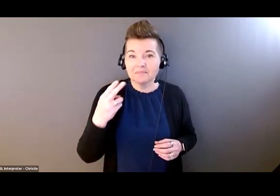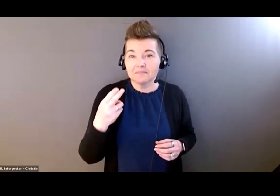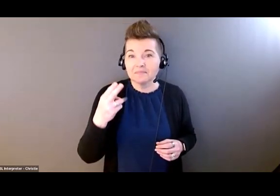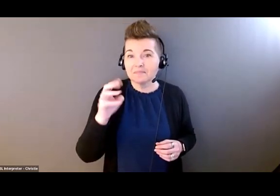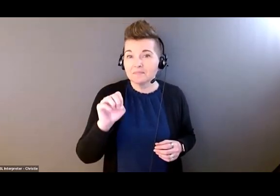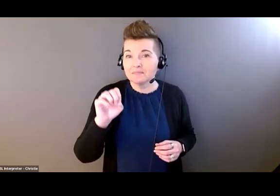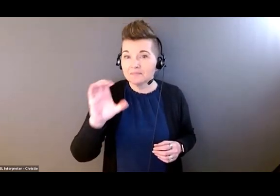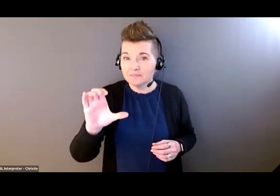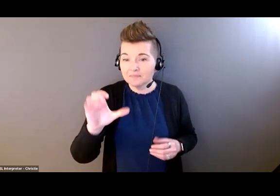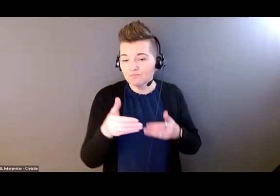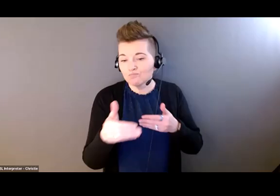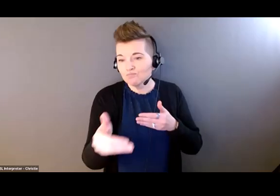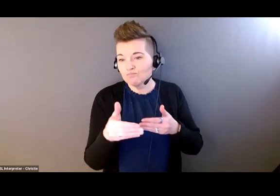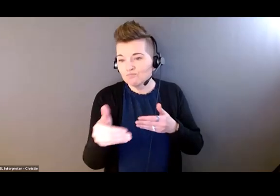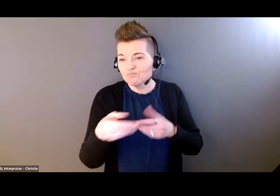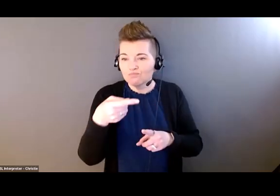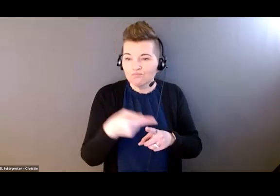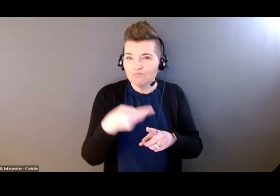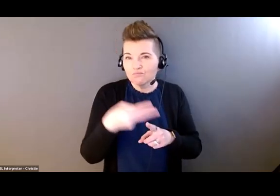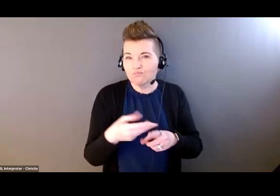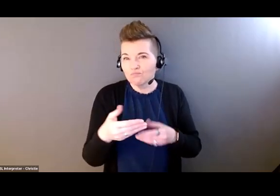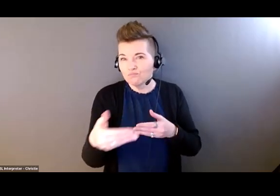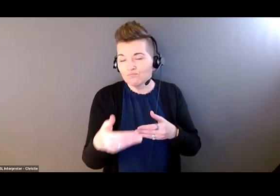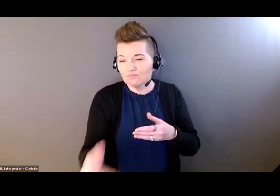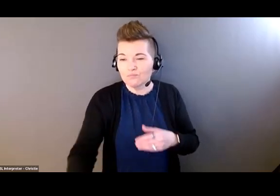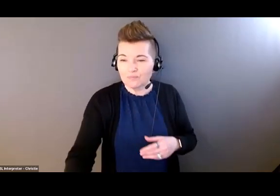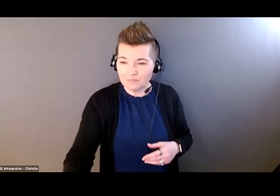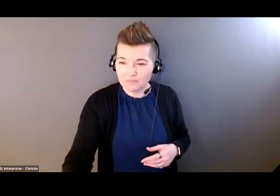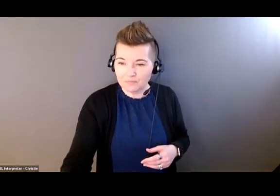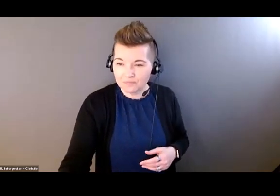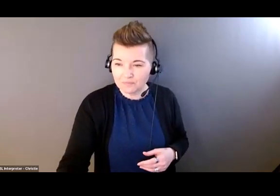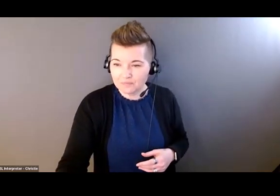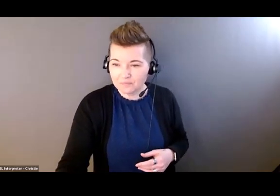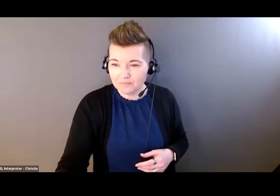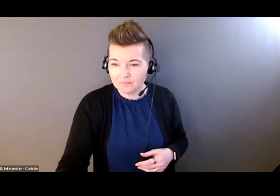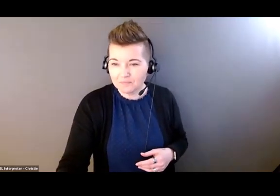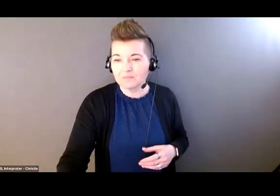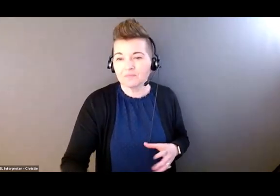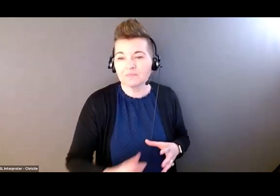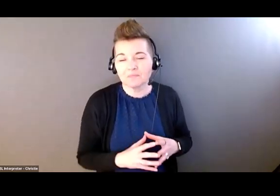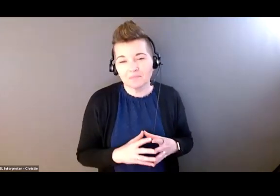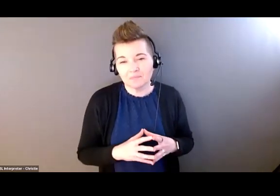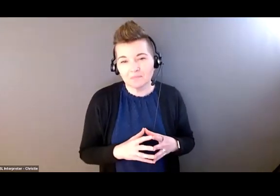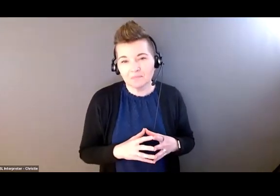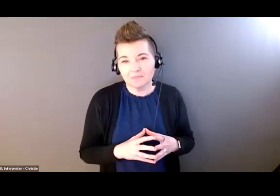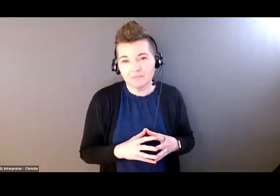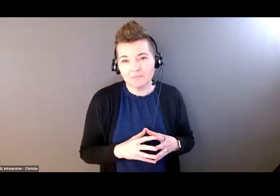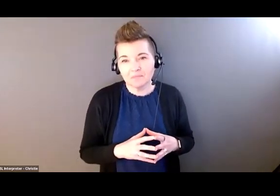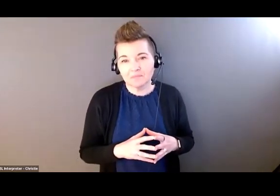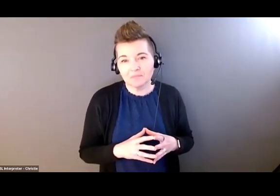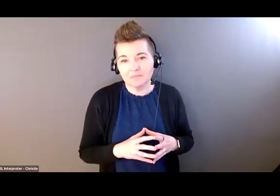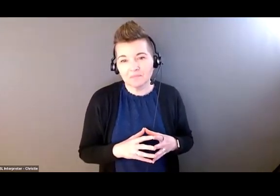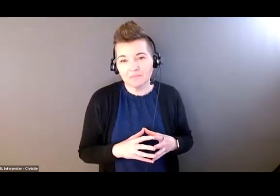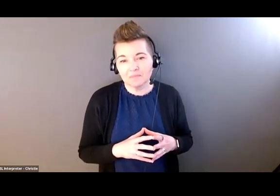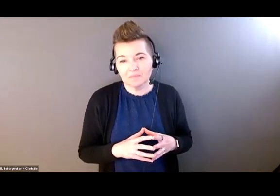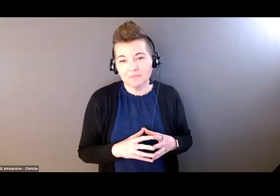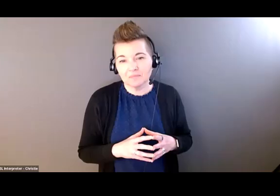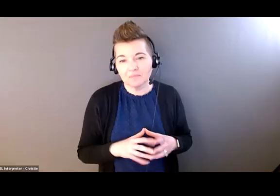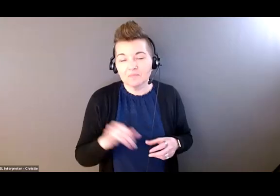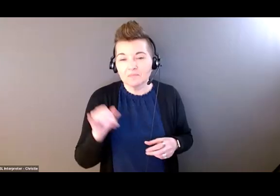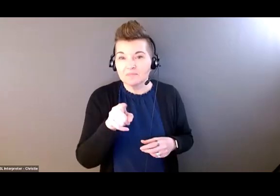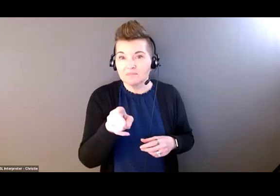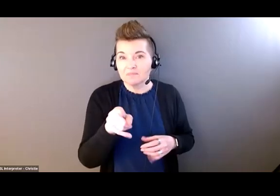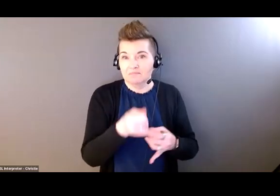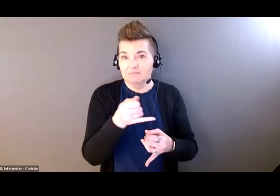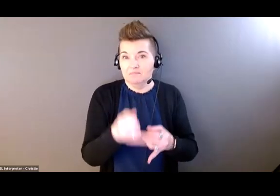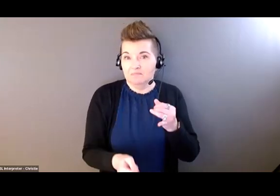and resources to help advance health equity work. This is going to include implementation supports, varying from how to